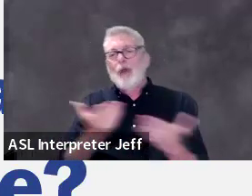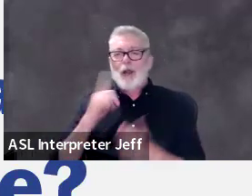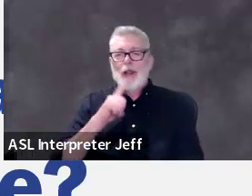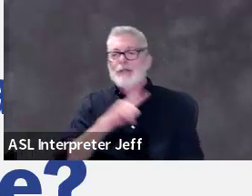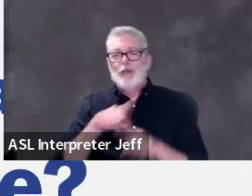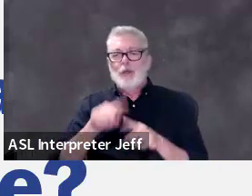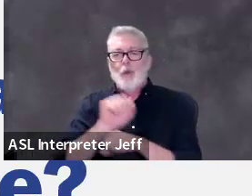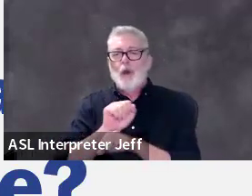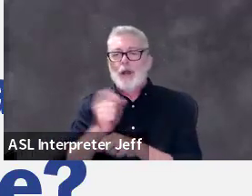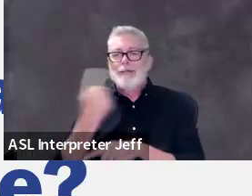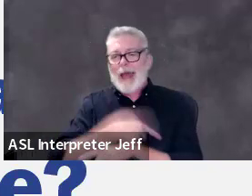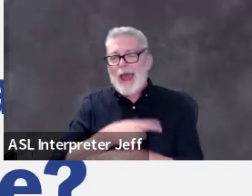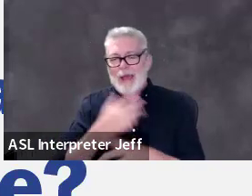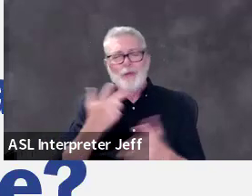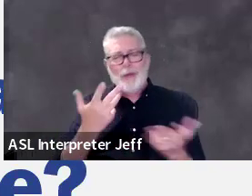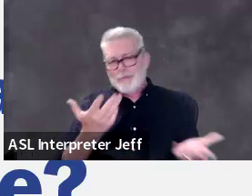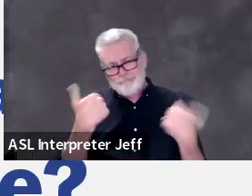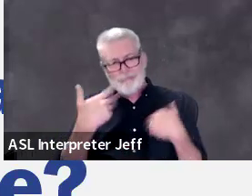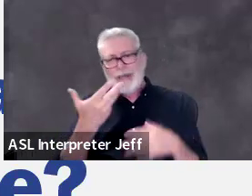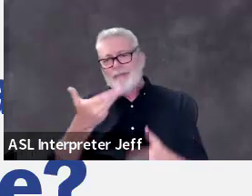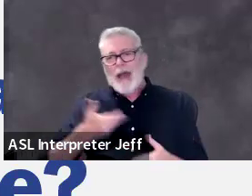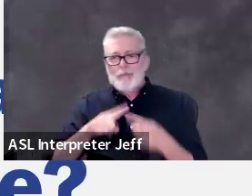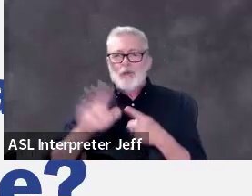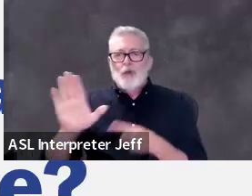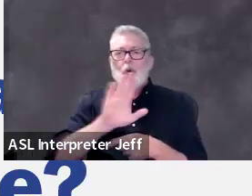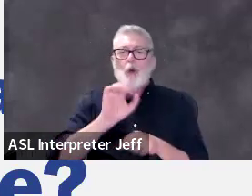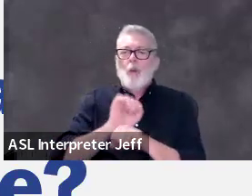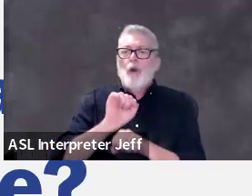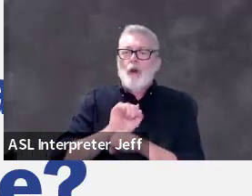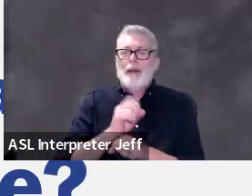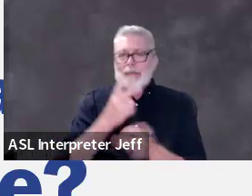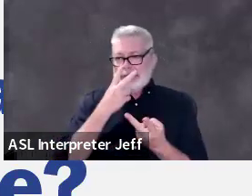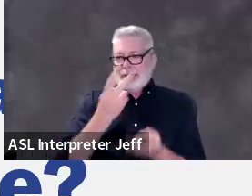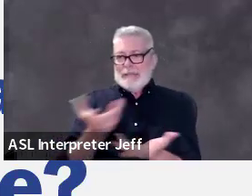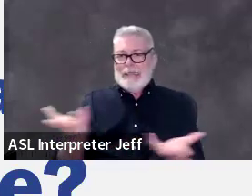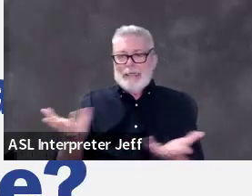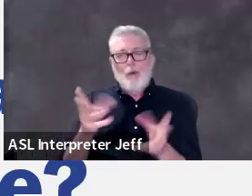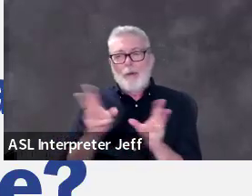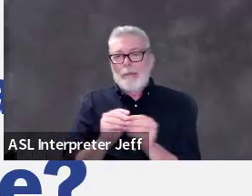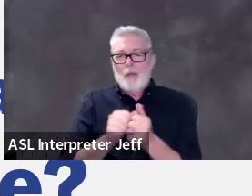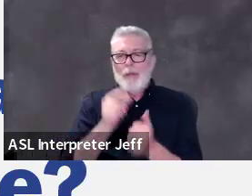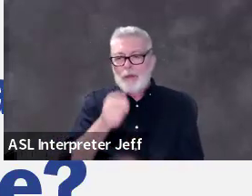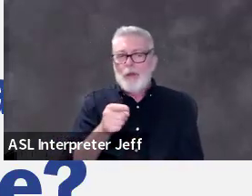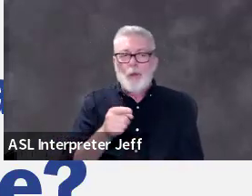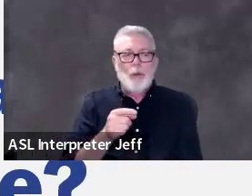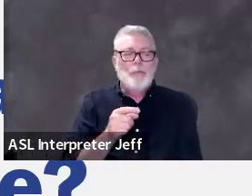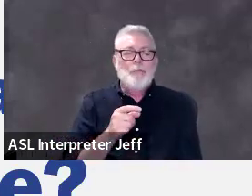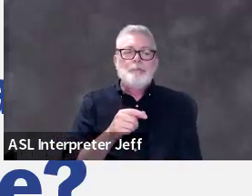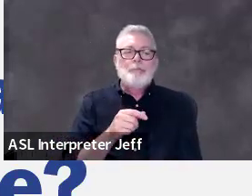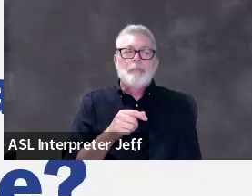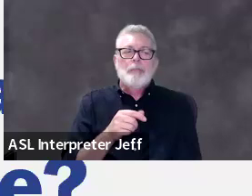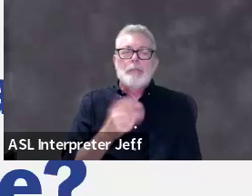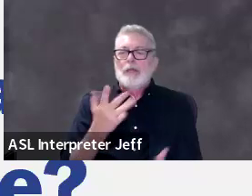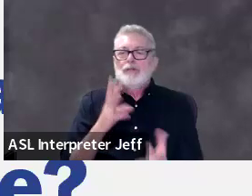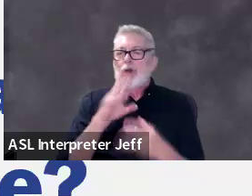You can, or month. You can invite them at any time to come in and meet with you, and talk about